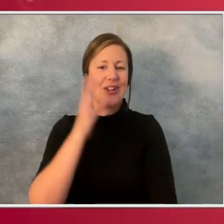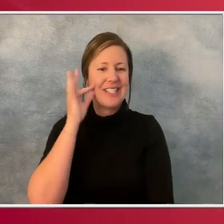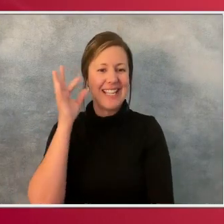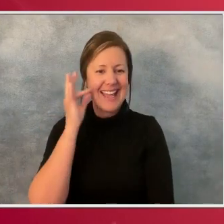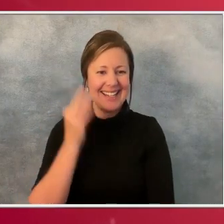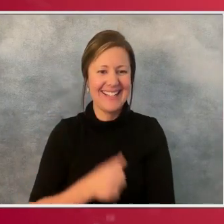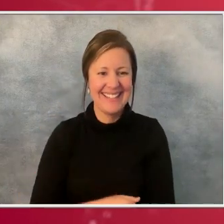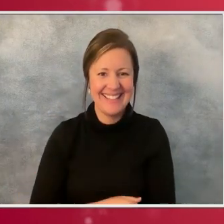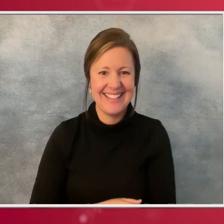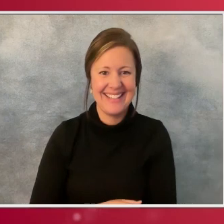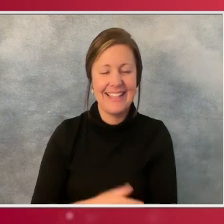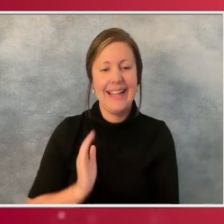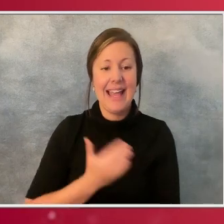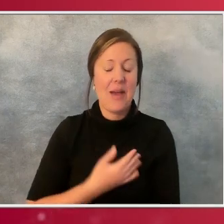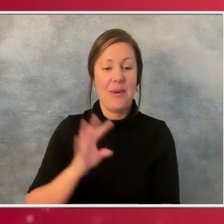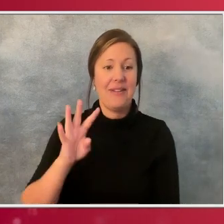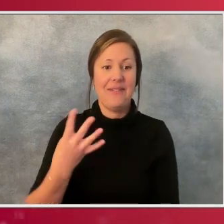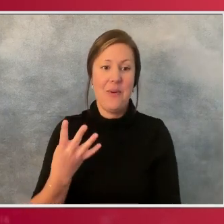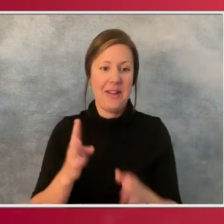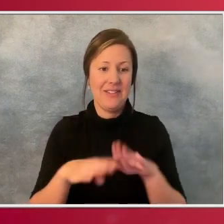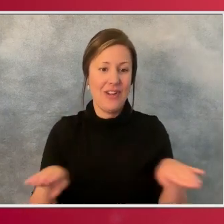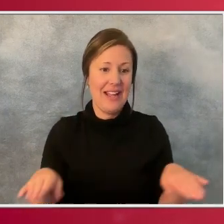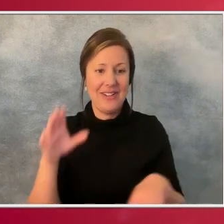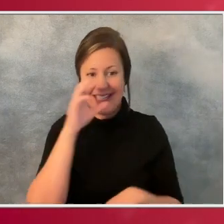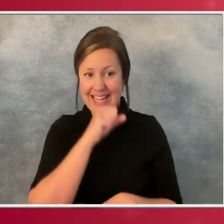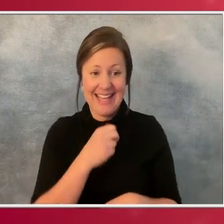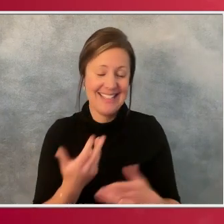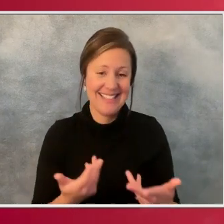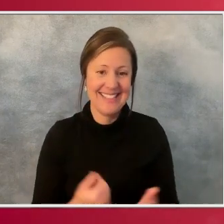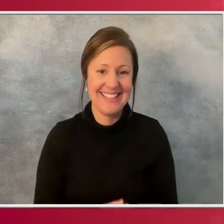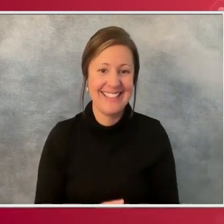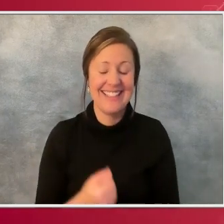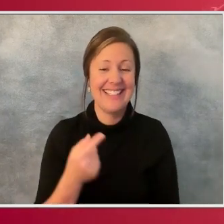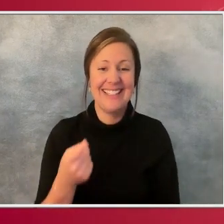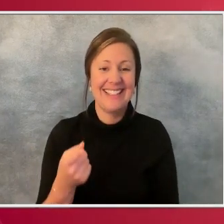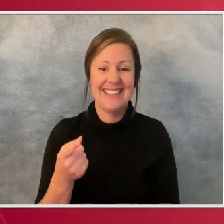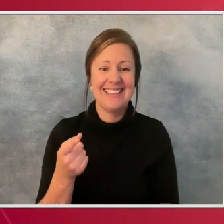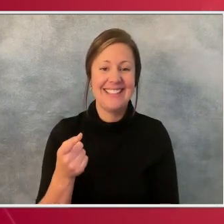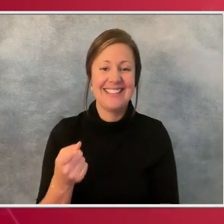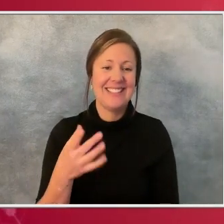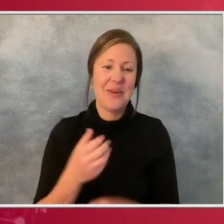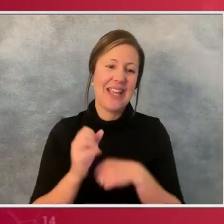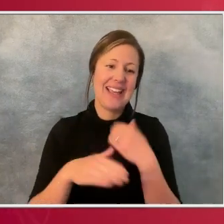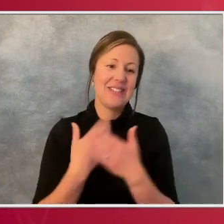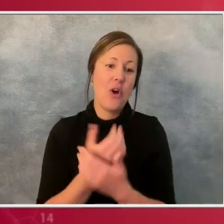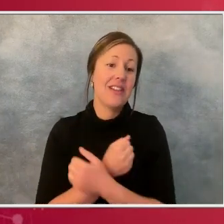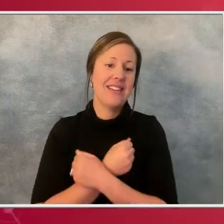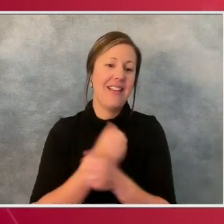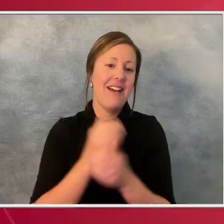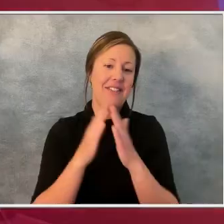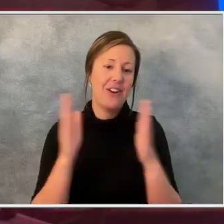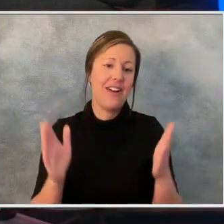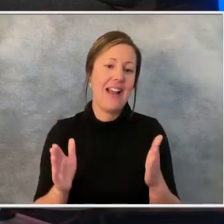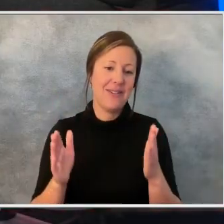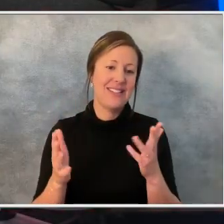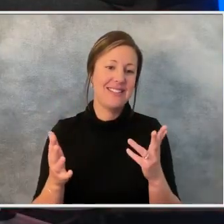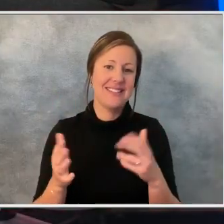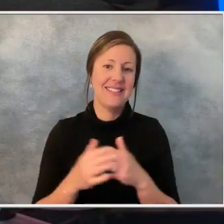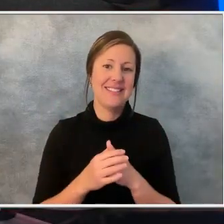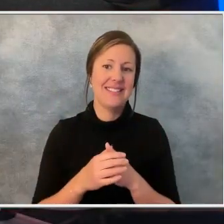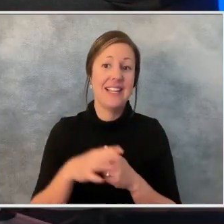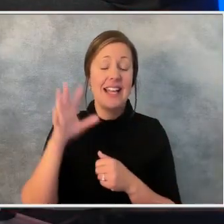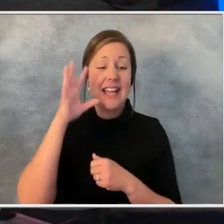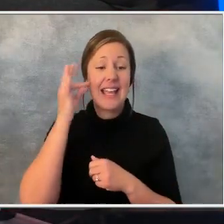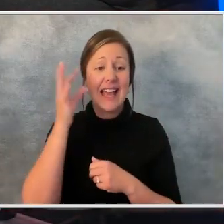4th child, if you will. So he gets all the love in our house. Cats won't betray you. Cats will,